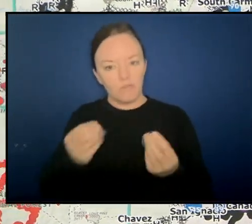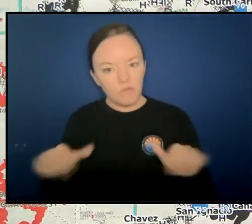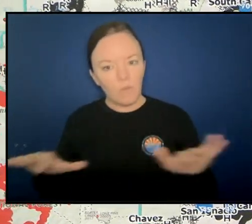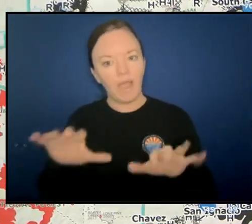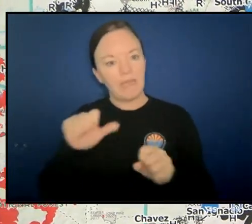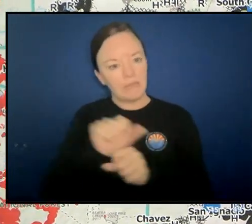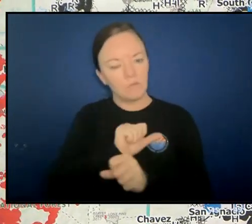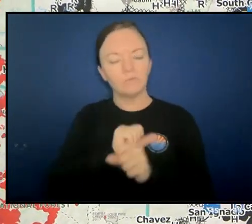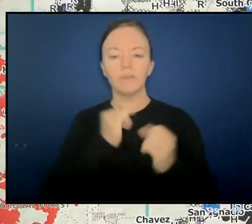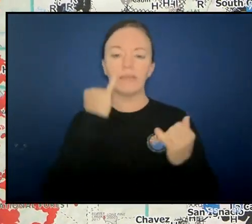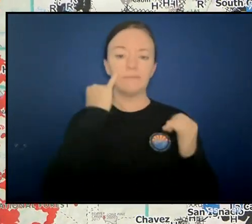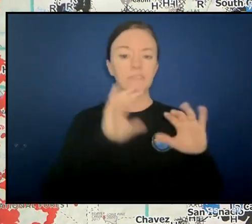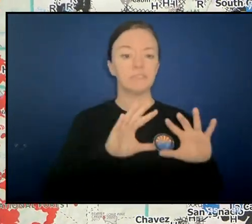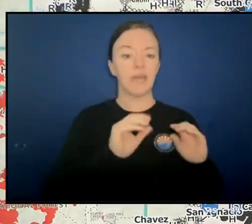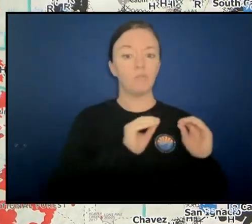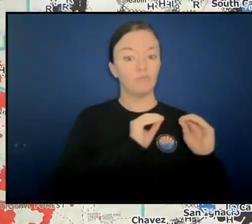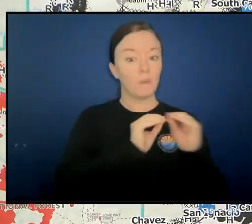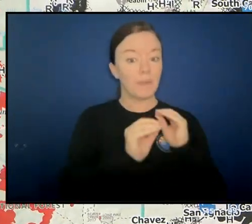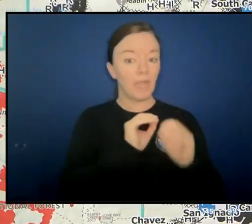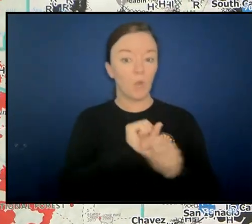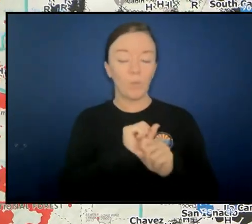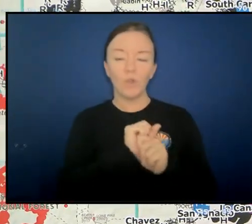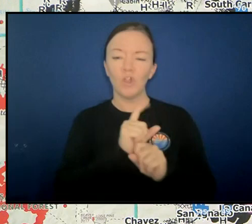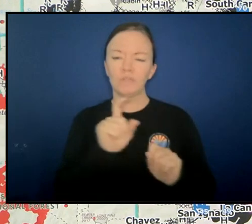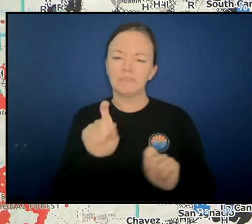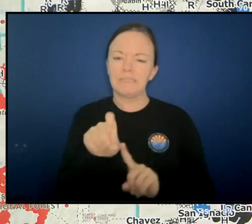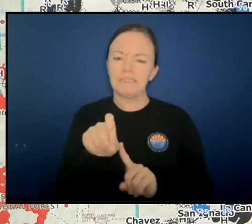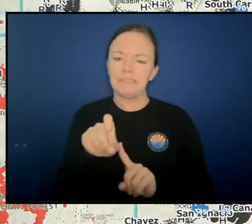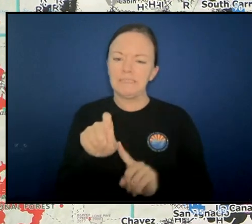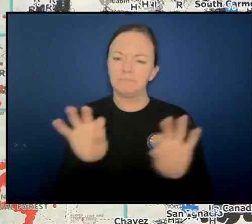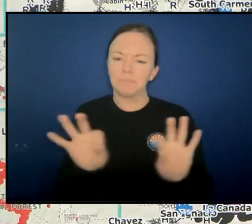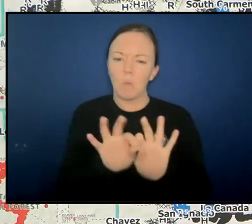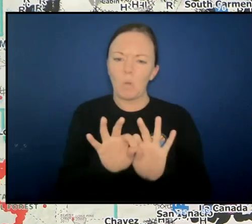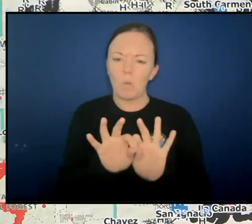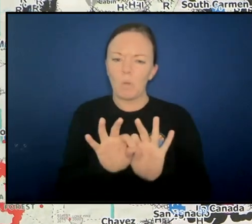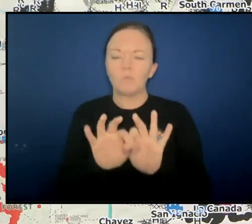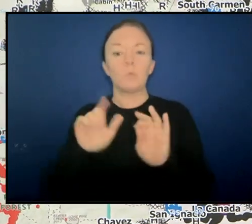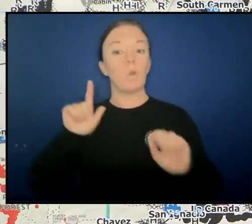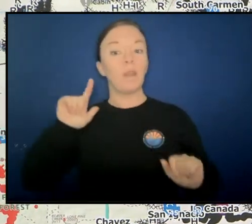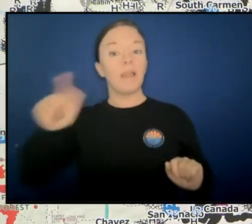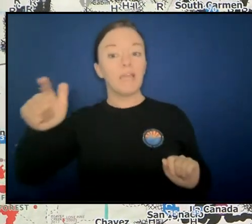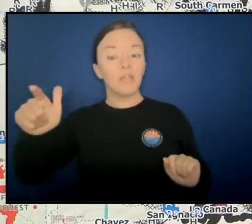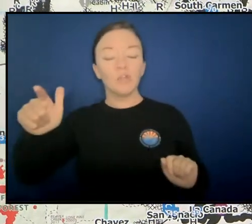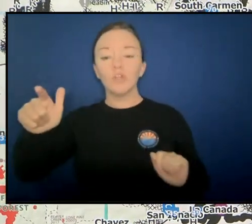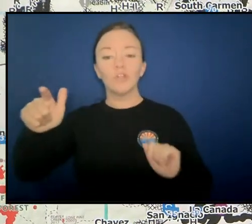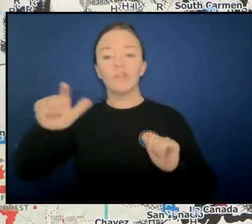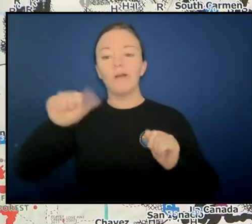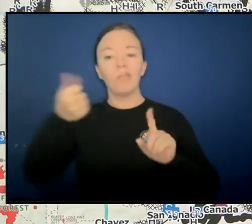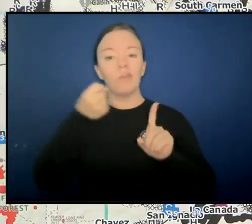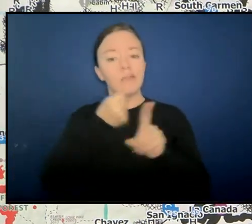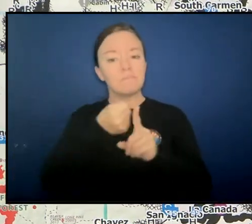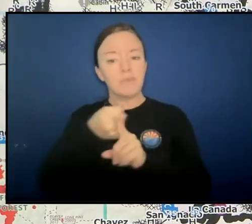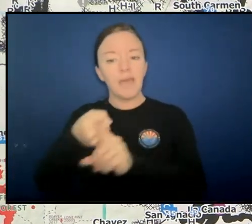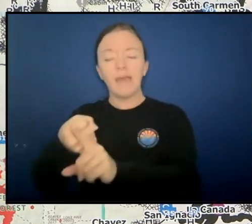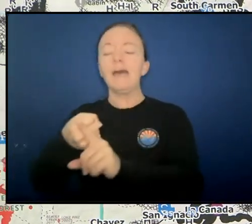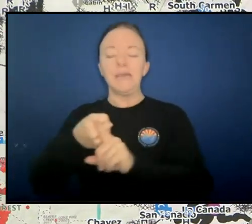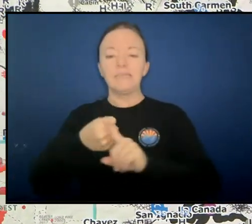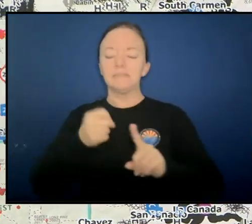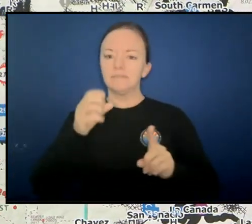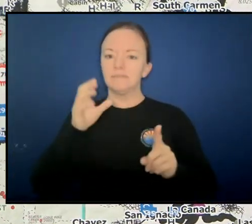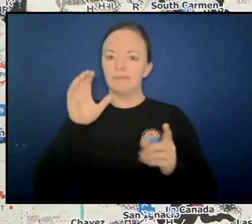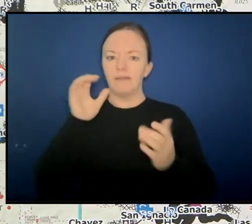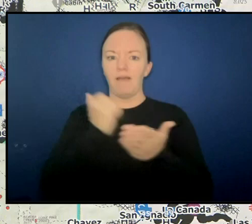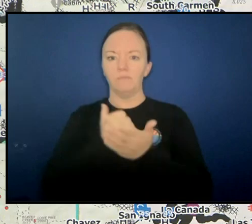repair work over here that is really, really, really needed to prevent the down the road effects of the incident and the suppression damage